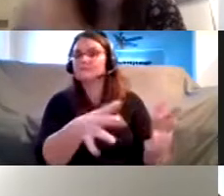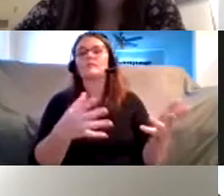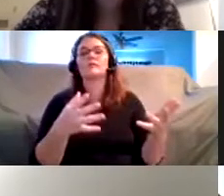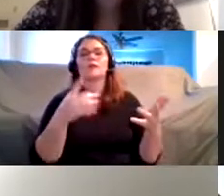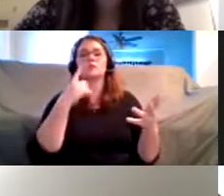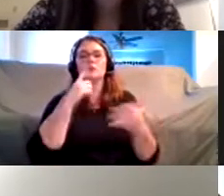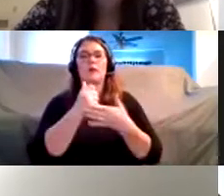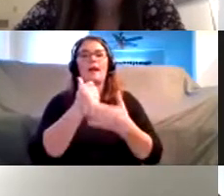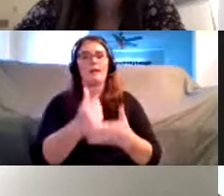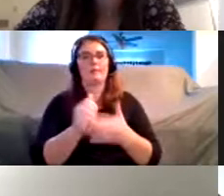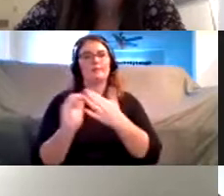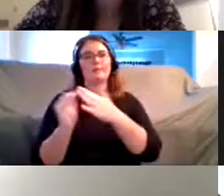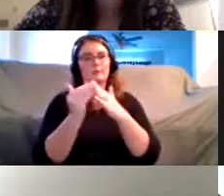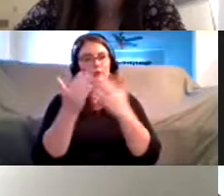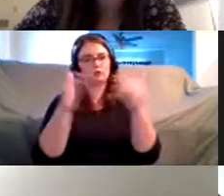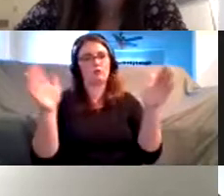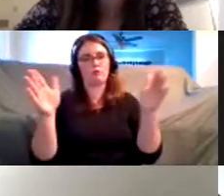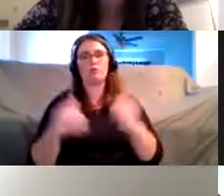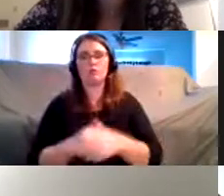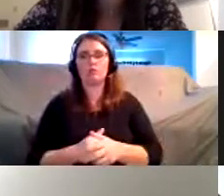me and impacted me.